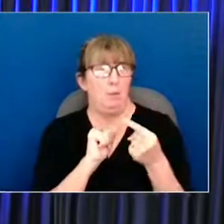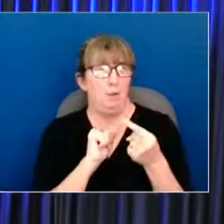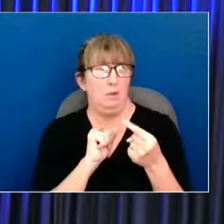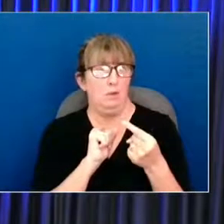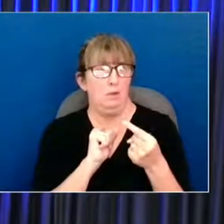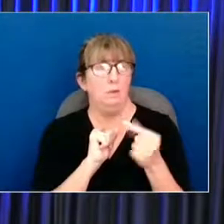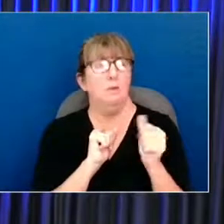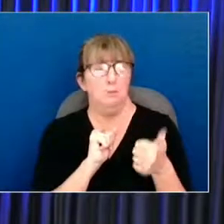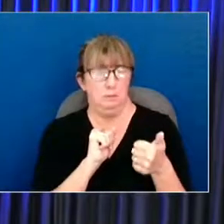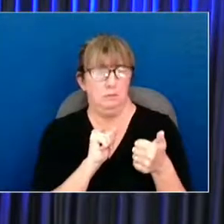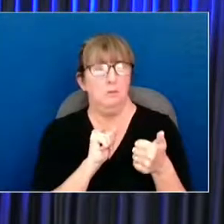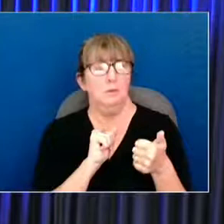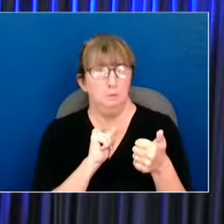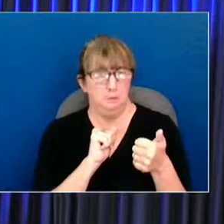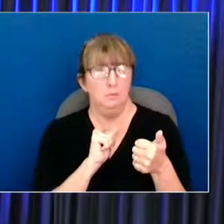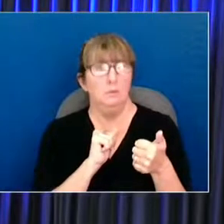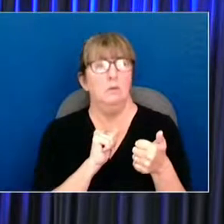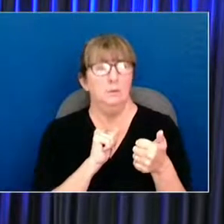Do.